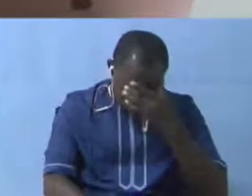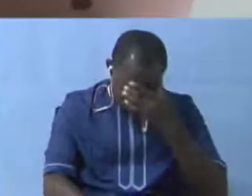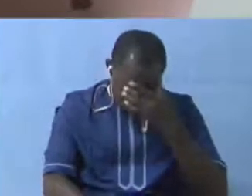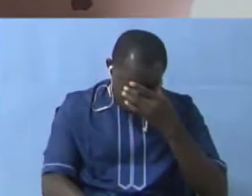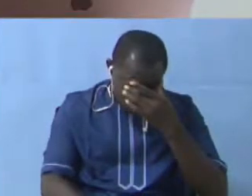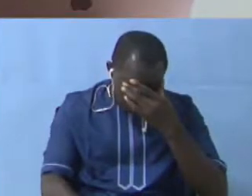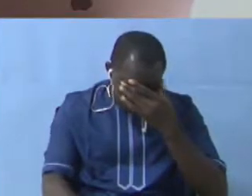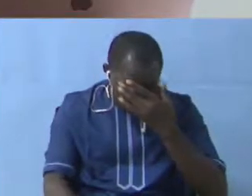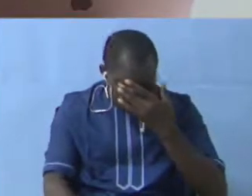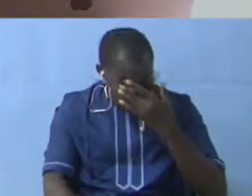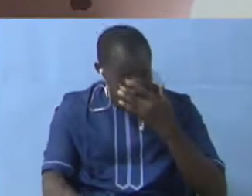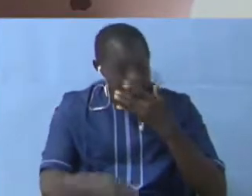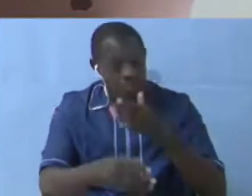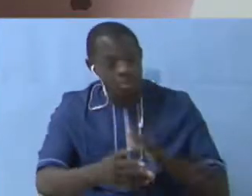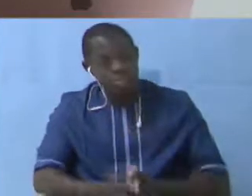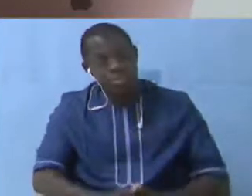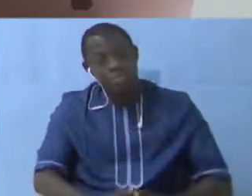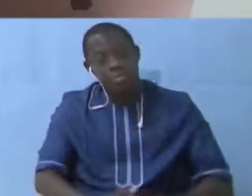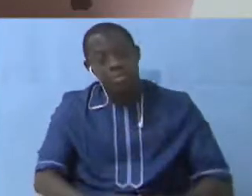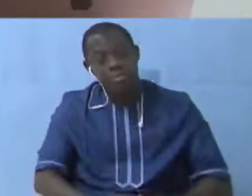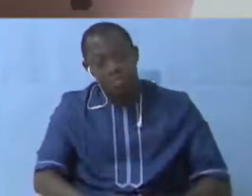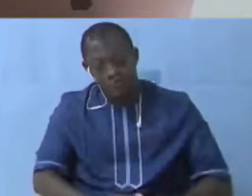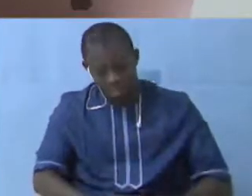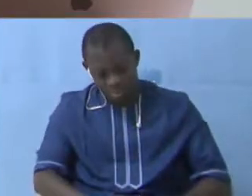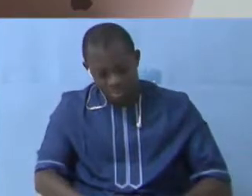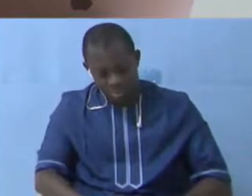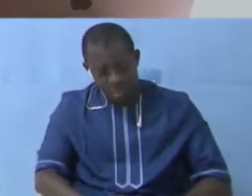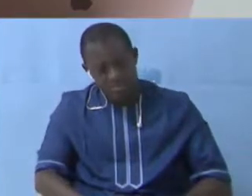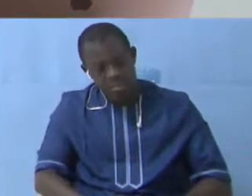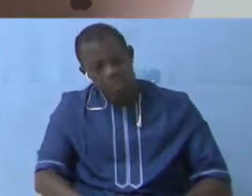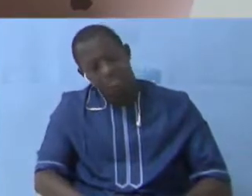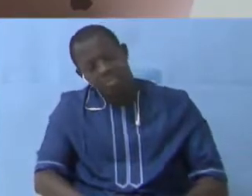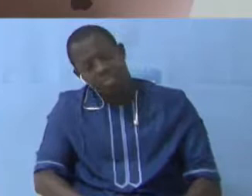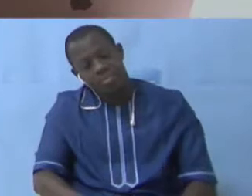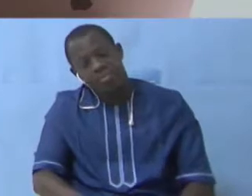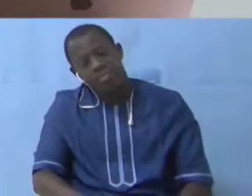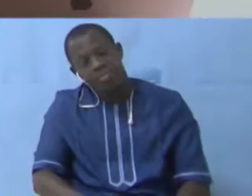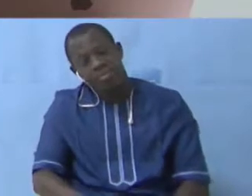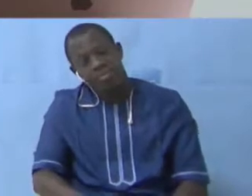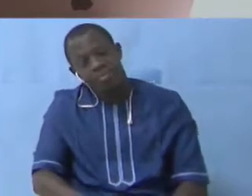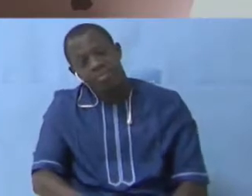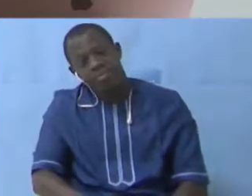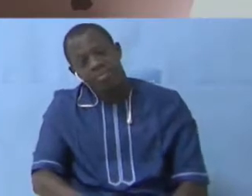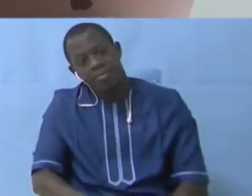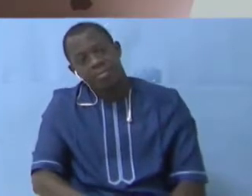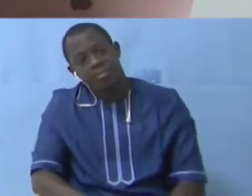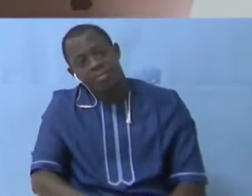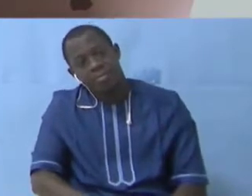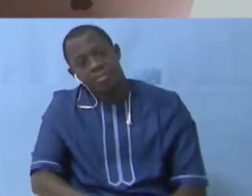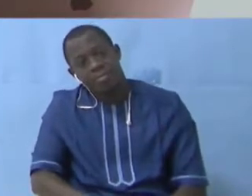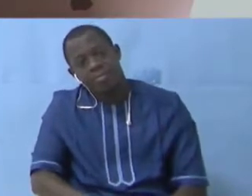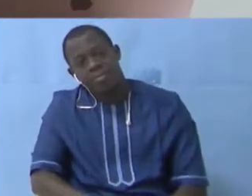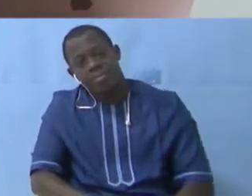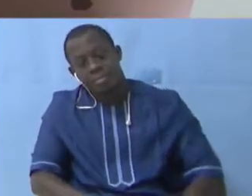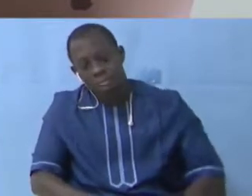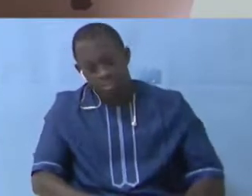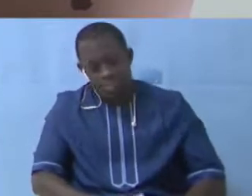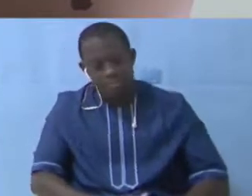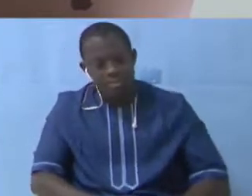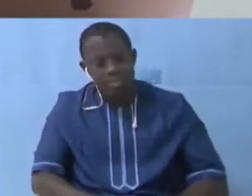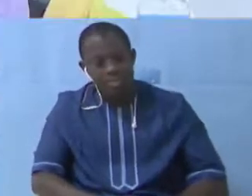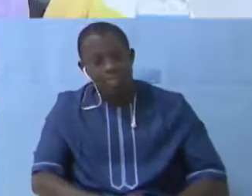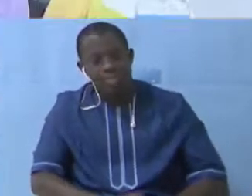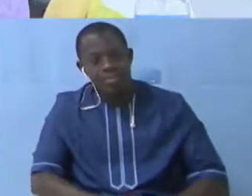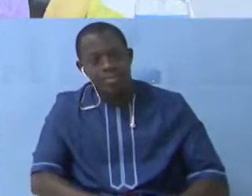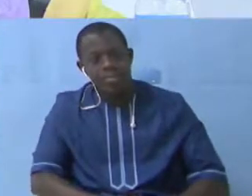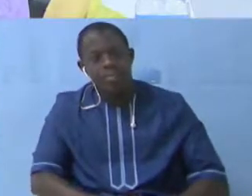We moved on where he now declared a state of emergency. ñu dem nag ci fi nga xam ne nag wala oote nag state of emergency.